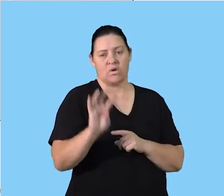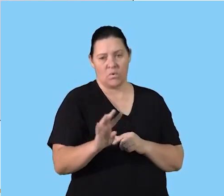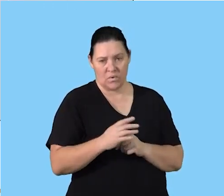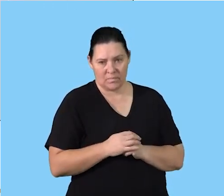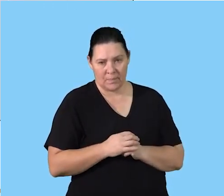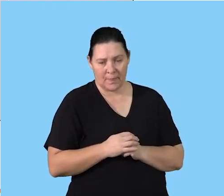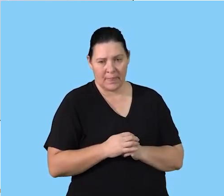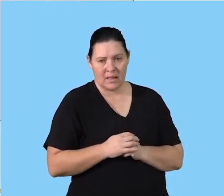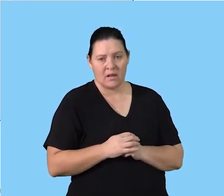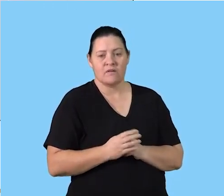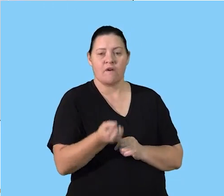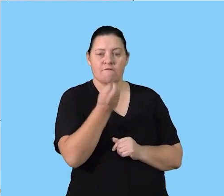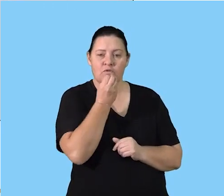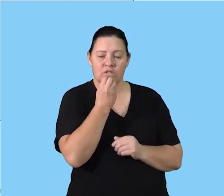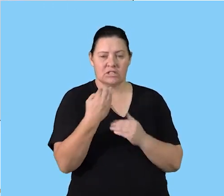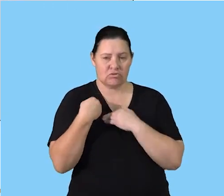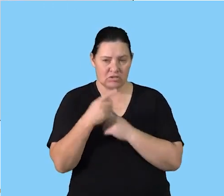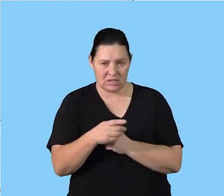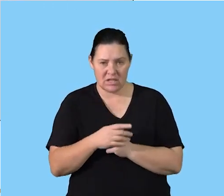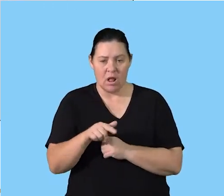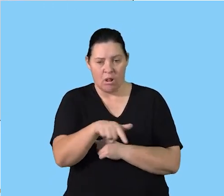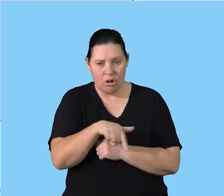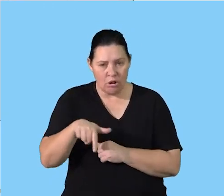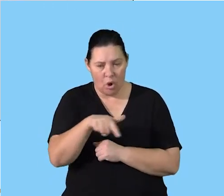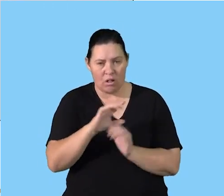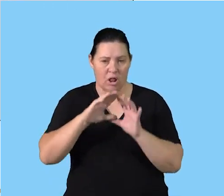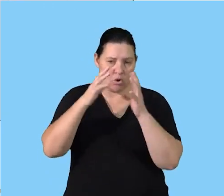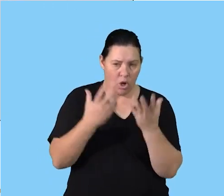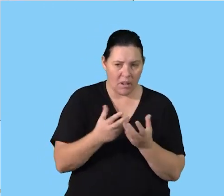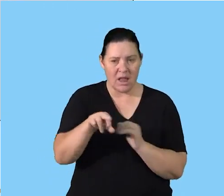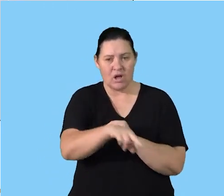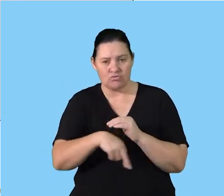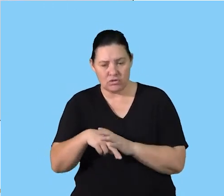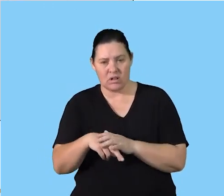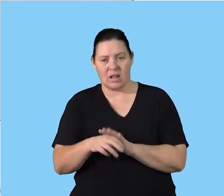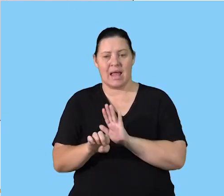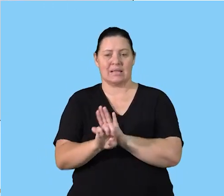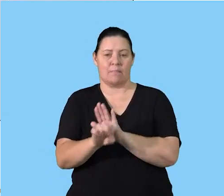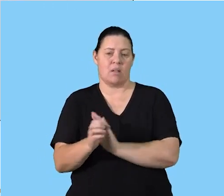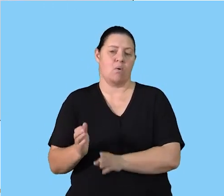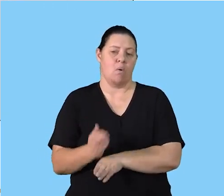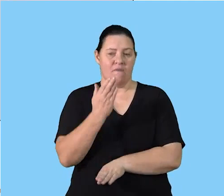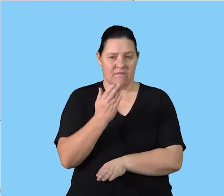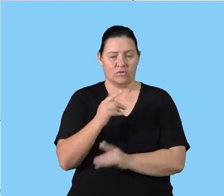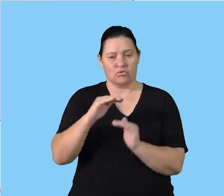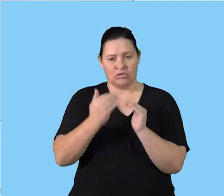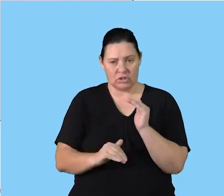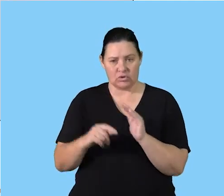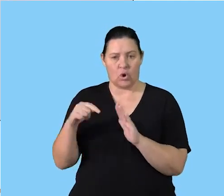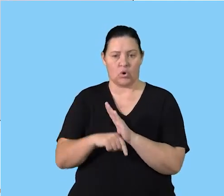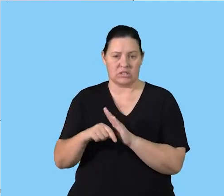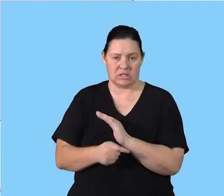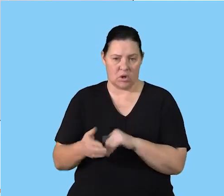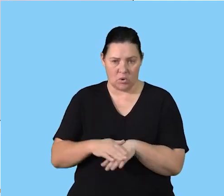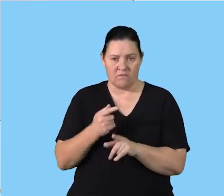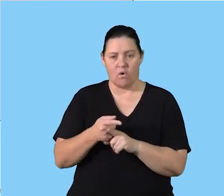in terms of food security, the local, global, and regional examples were removed to reduce content load in